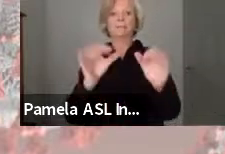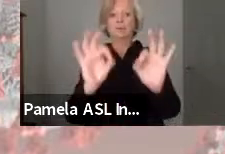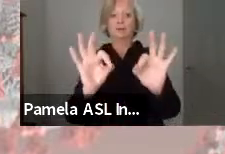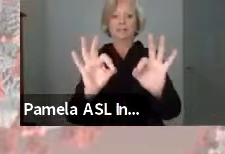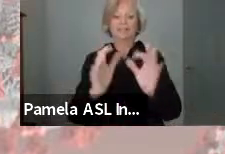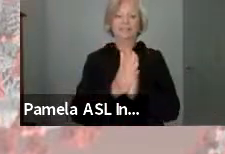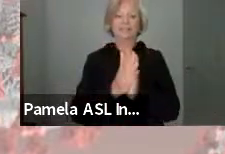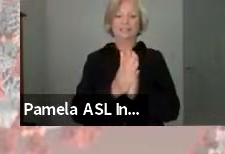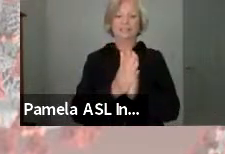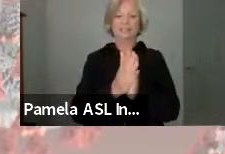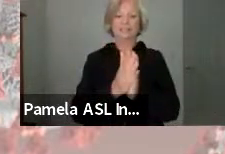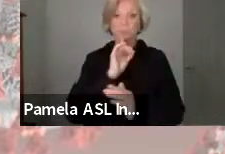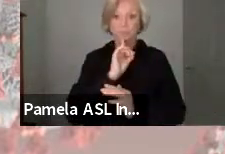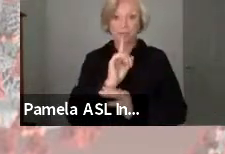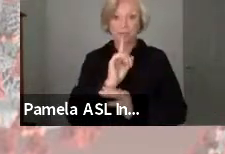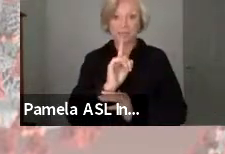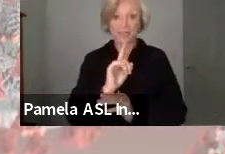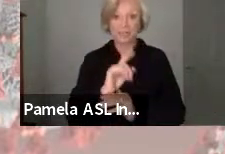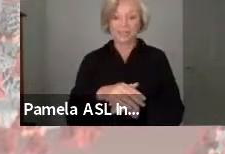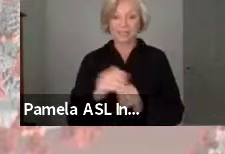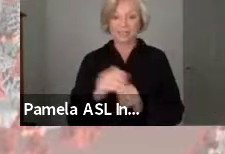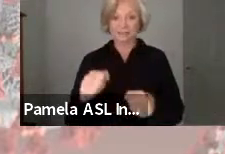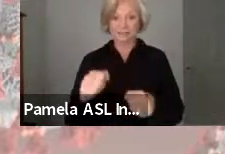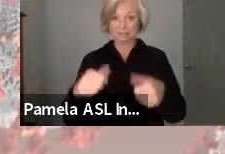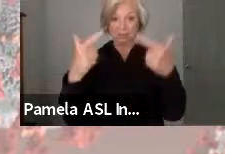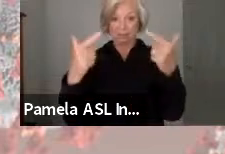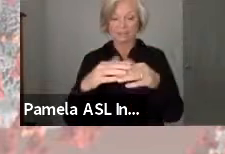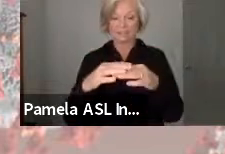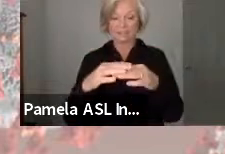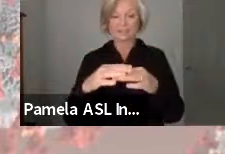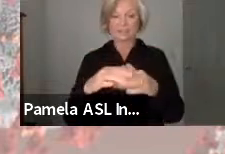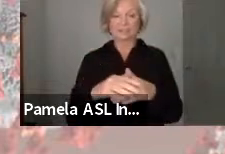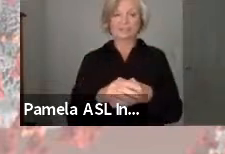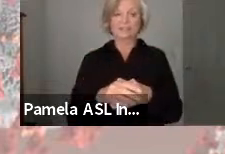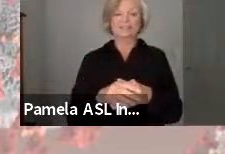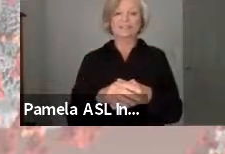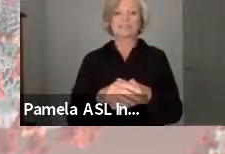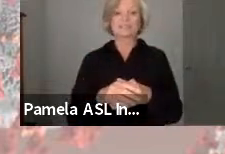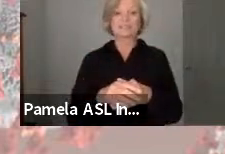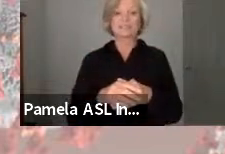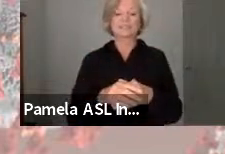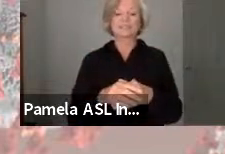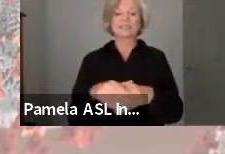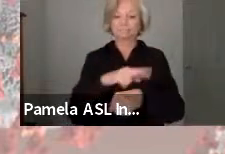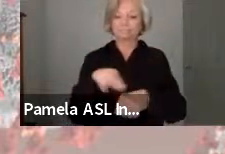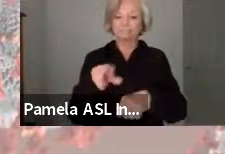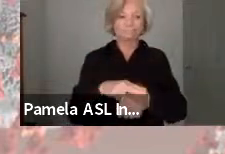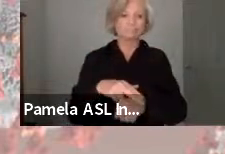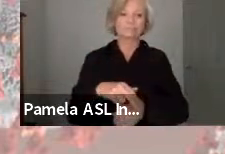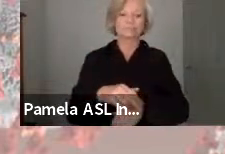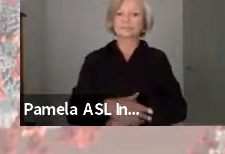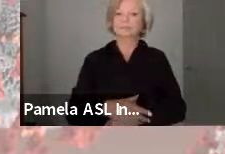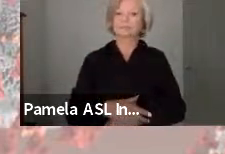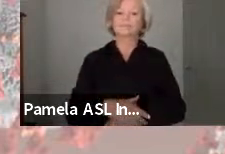really? Yep. Okay. Okay, jeez. Of course. Okay.